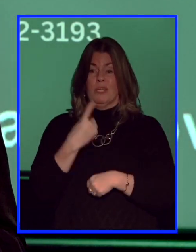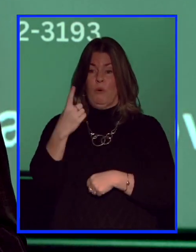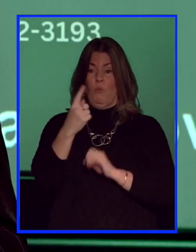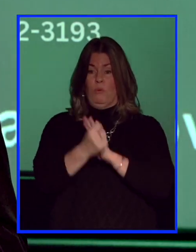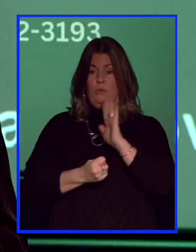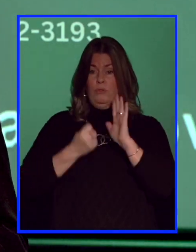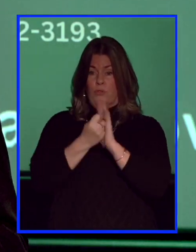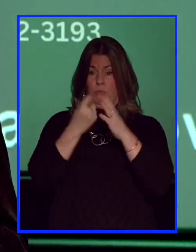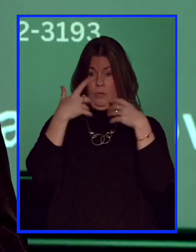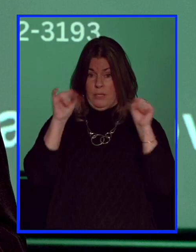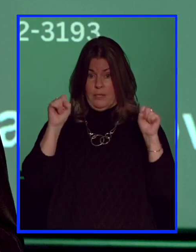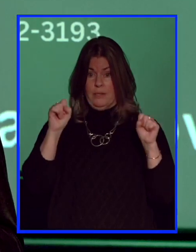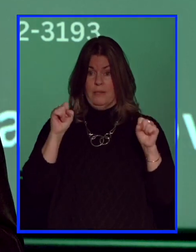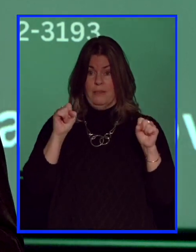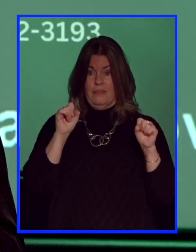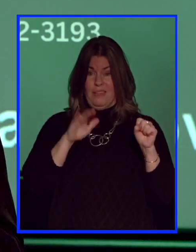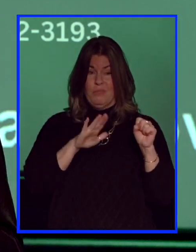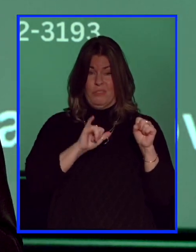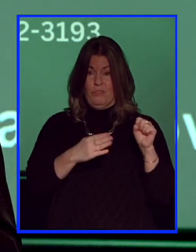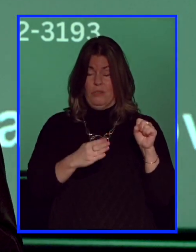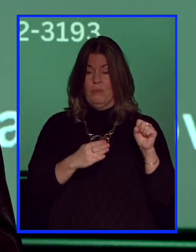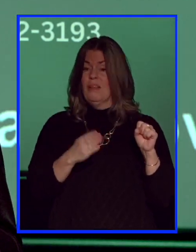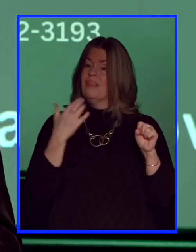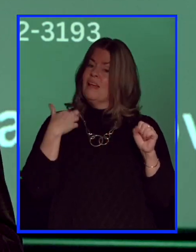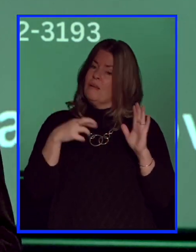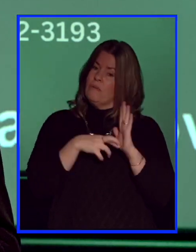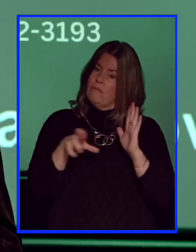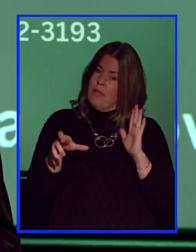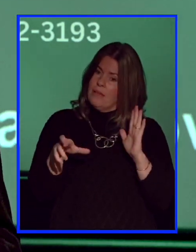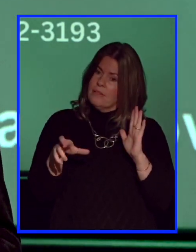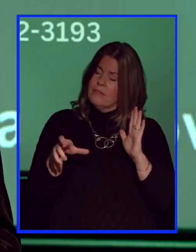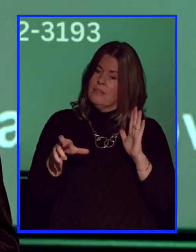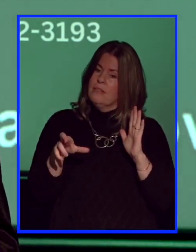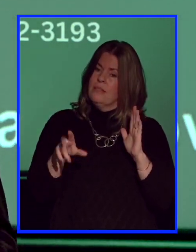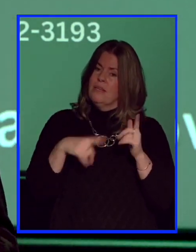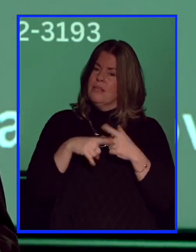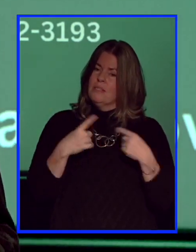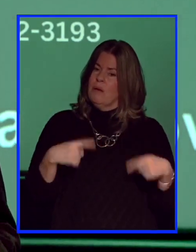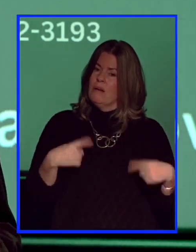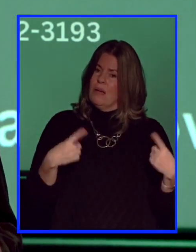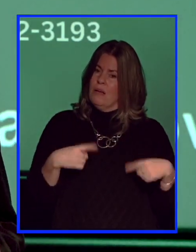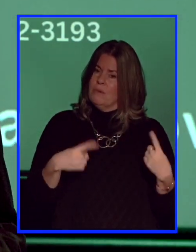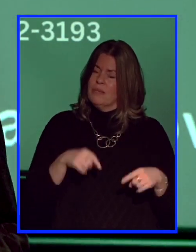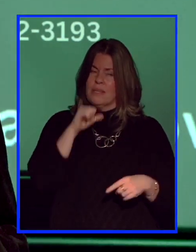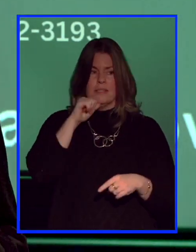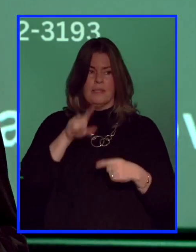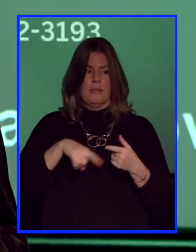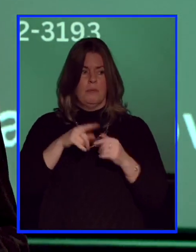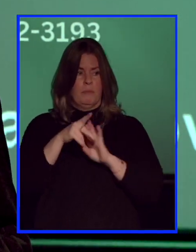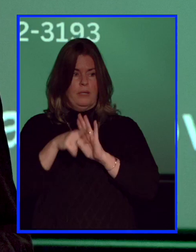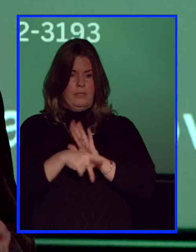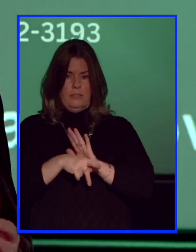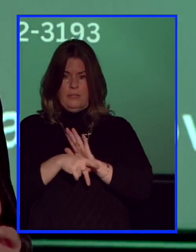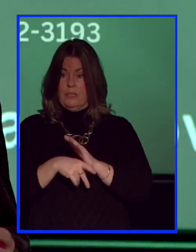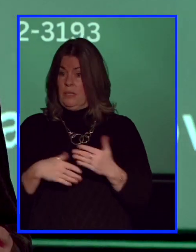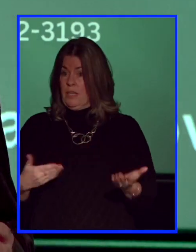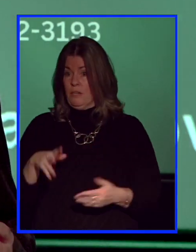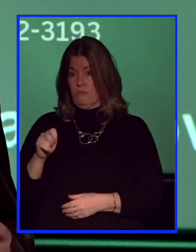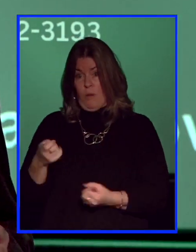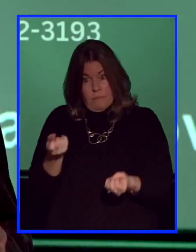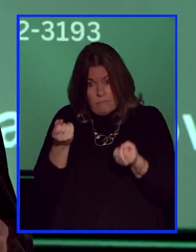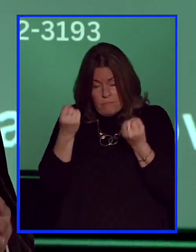president. That reflects it's all about combat as opposed to about policy. You know, in Vermont, we get